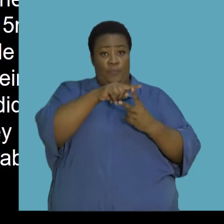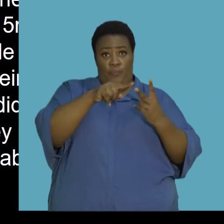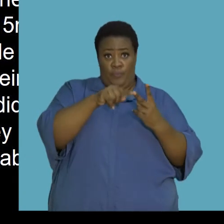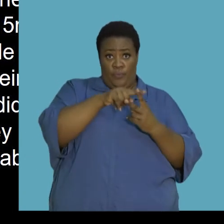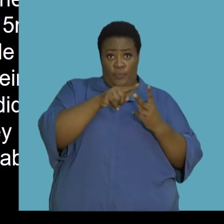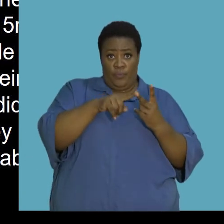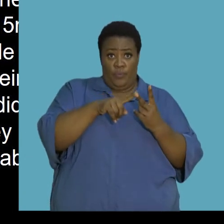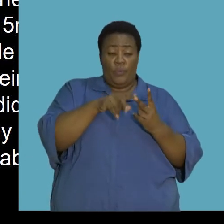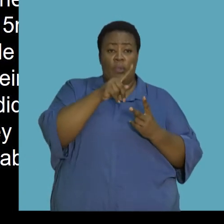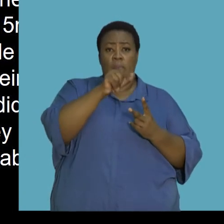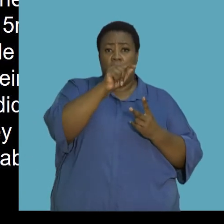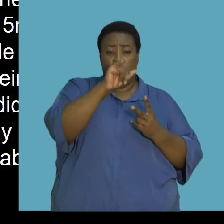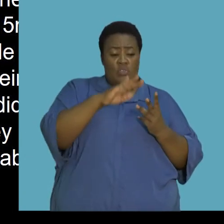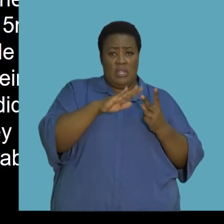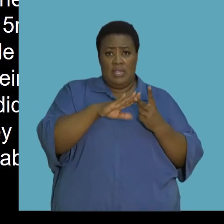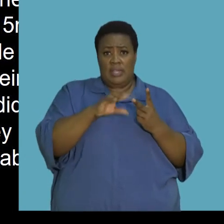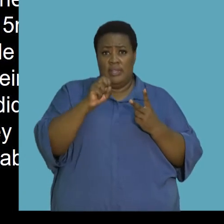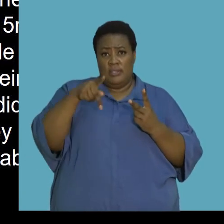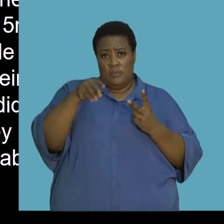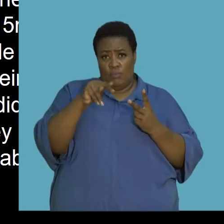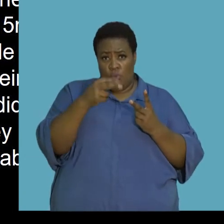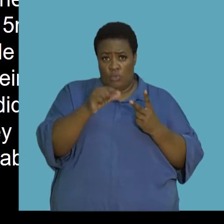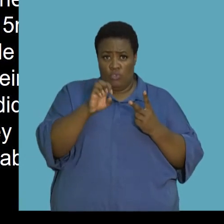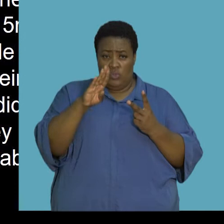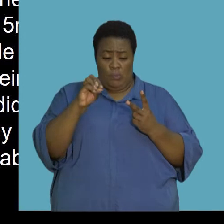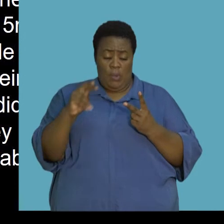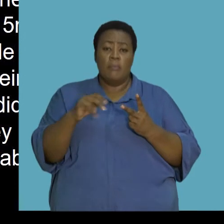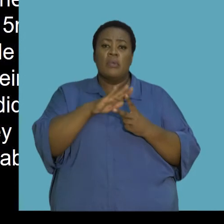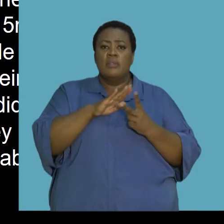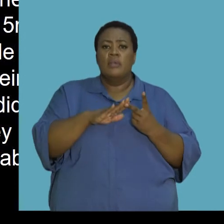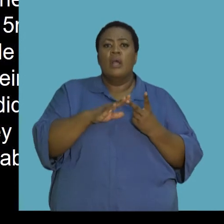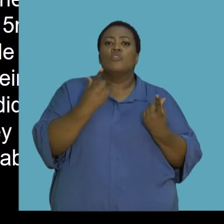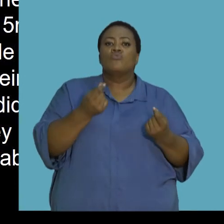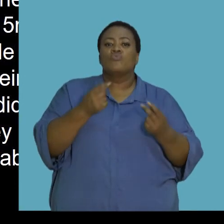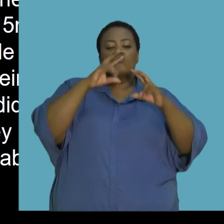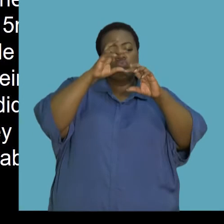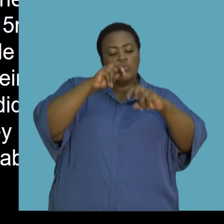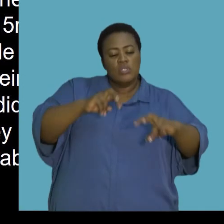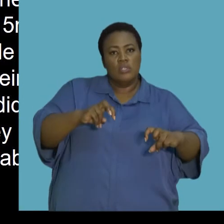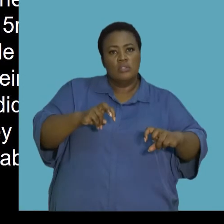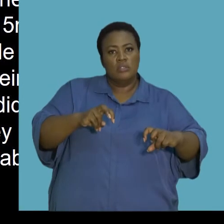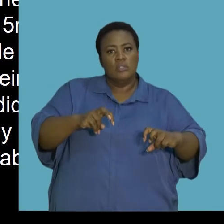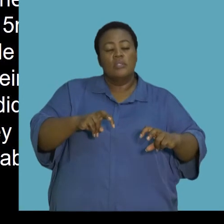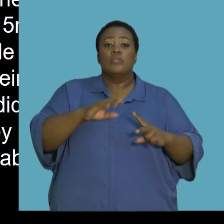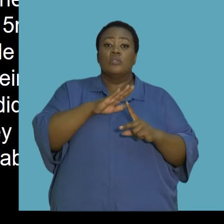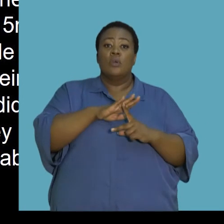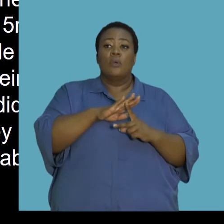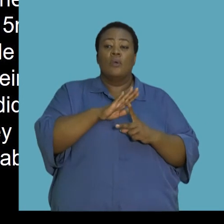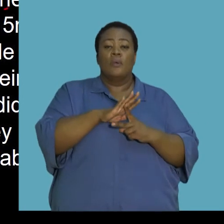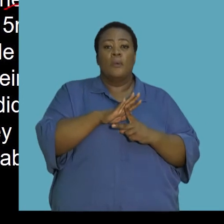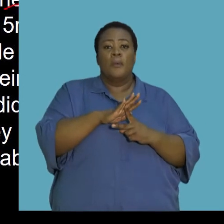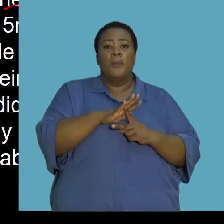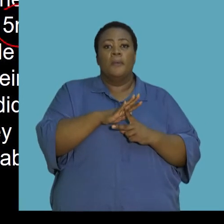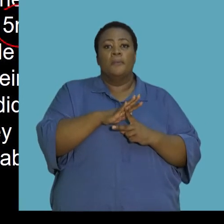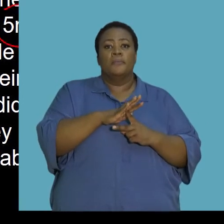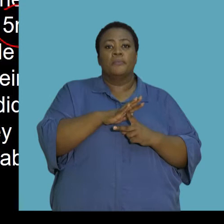2 samples, okay, of the same solution. One was made with 5 ml of the Super Bubble soap, and the other